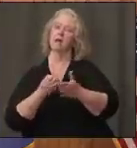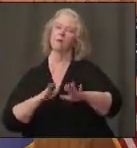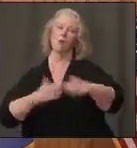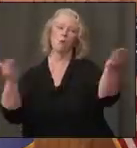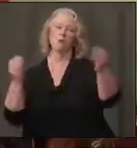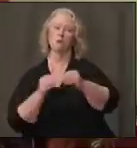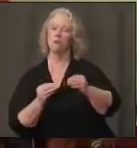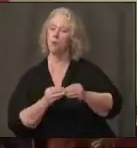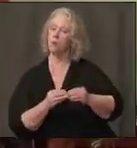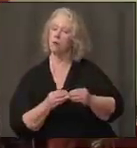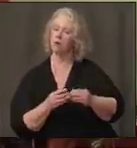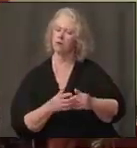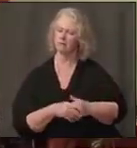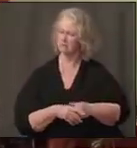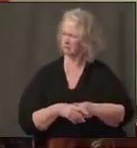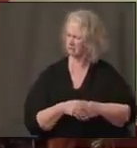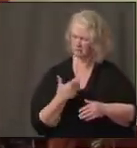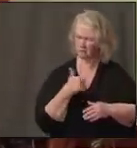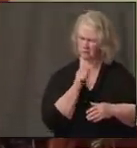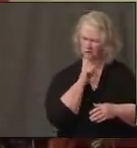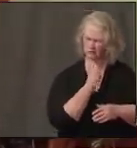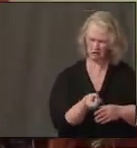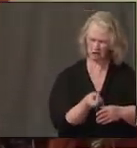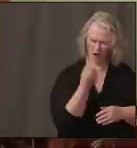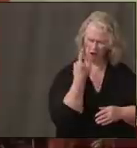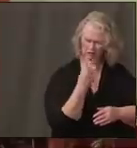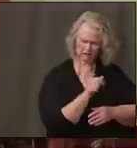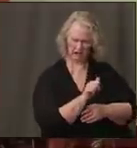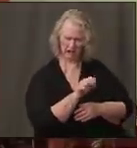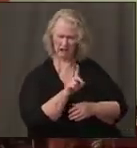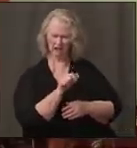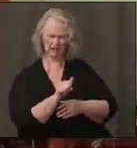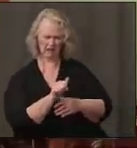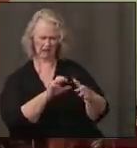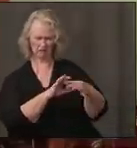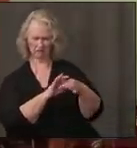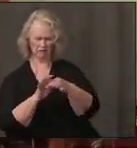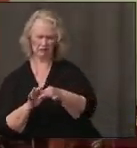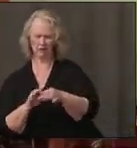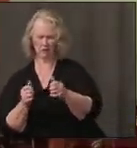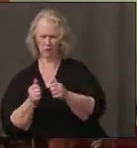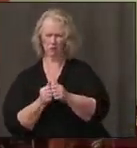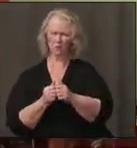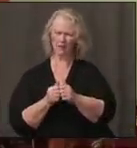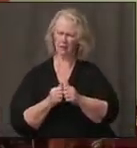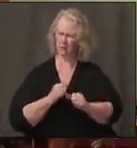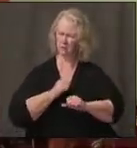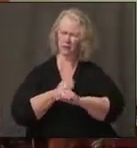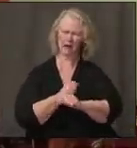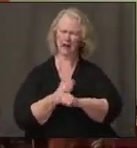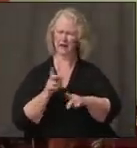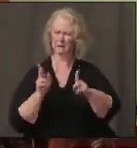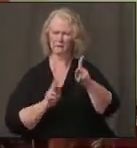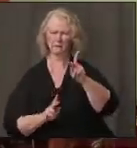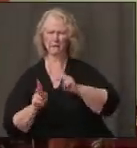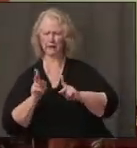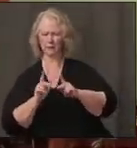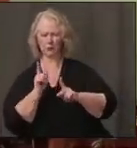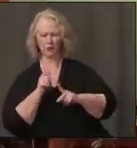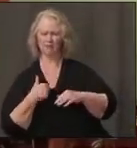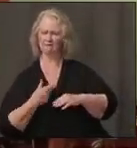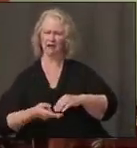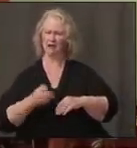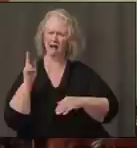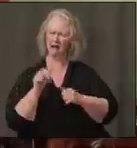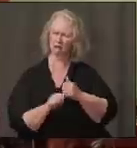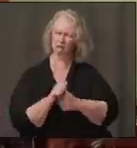not sure I understand your link between the ADA and protecting people who are at high risk